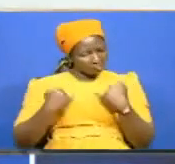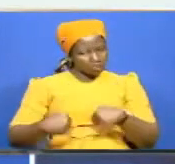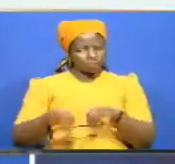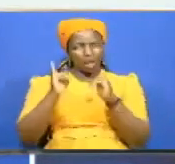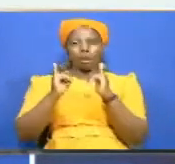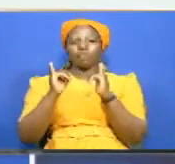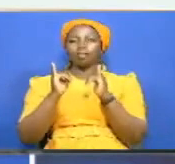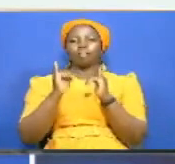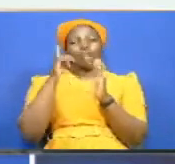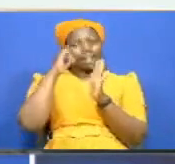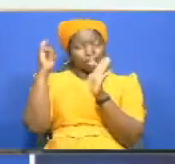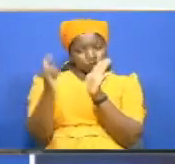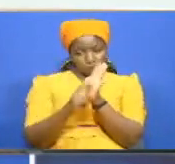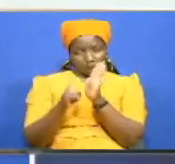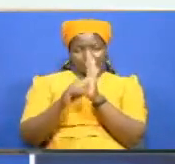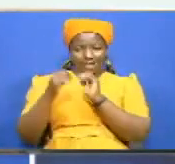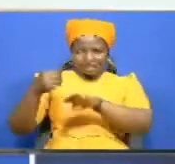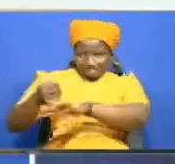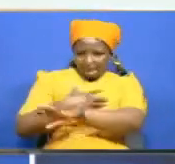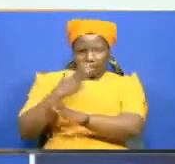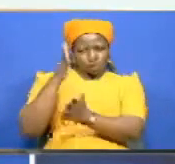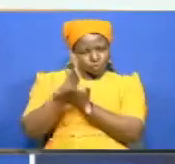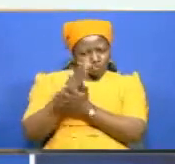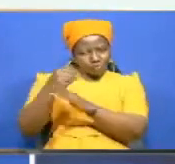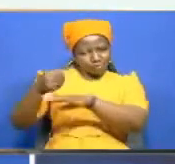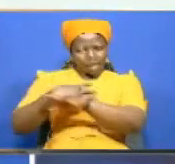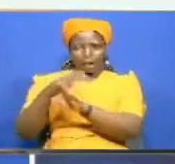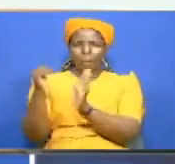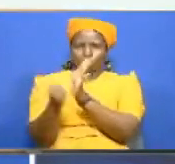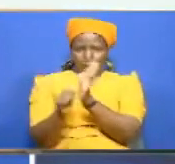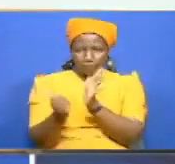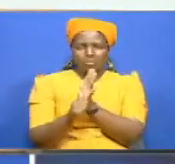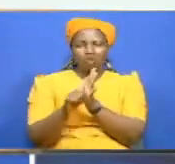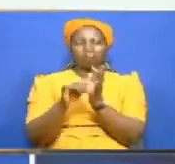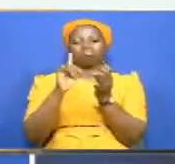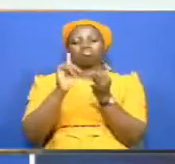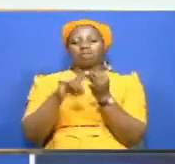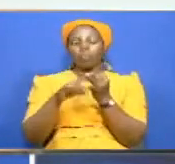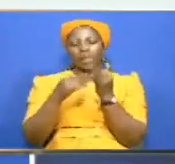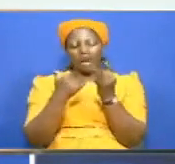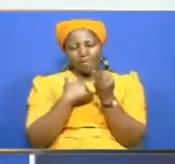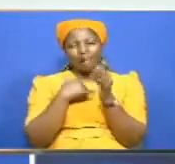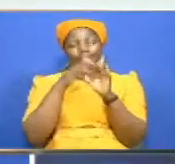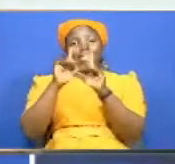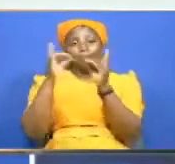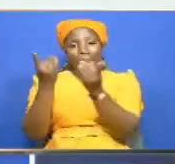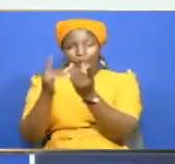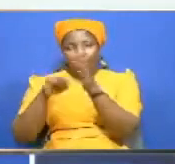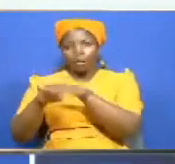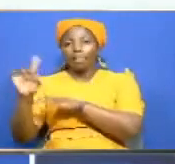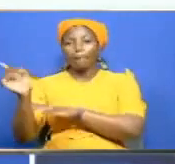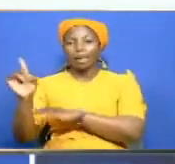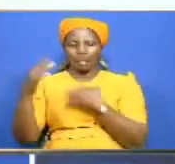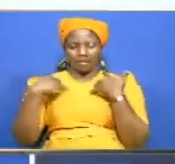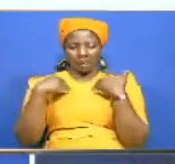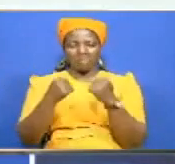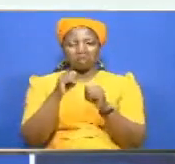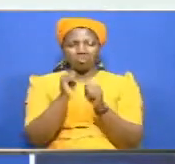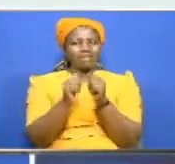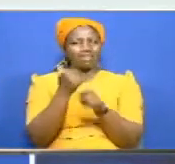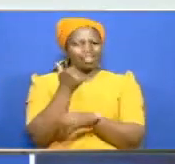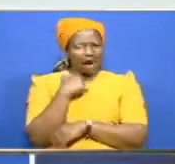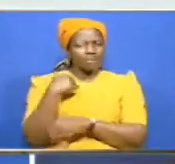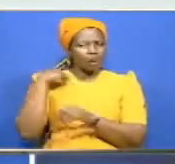just recognizing cancer is a problem. We have an arm in the Ministry of Health that has really